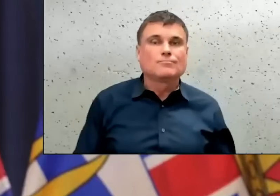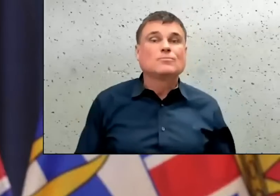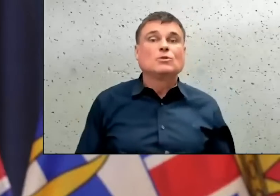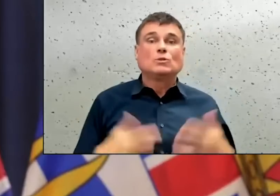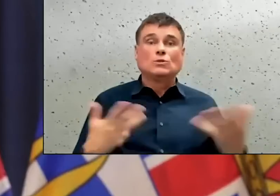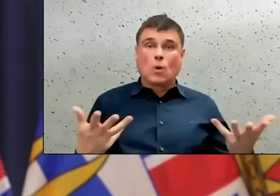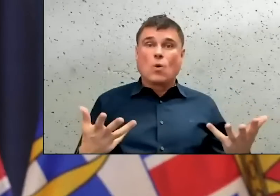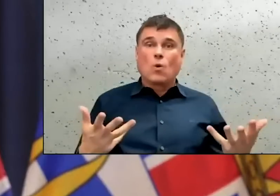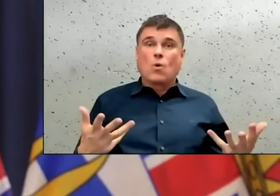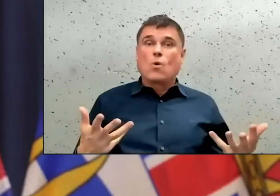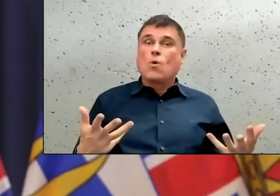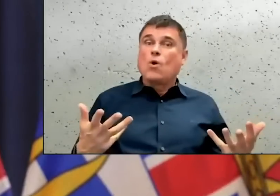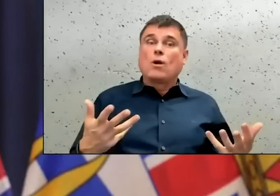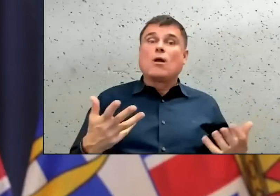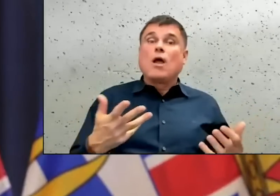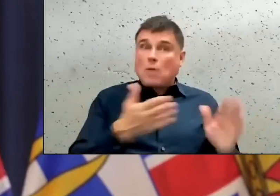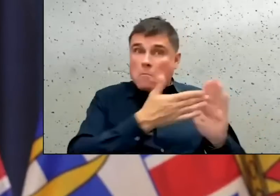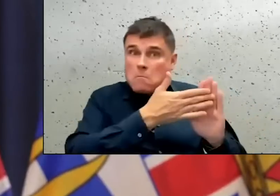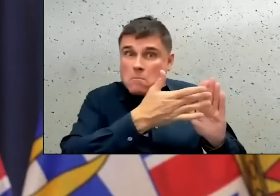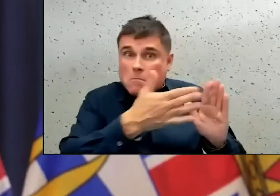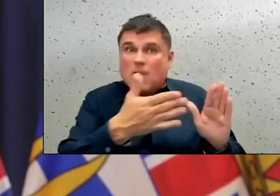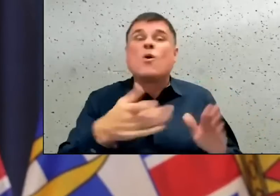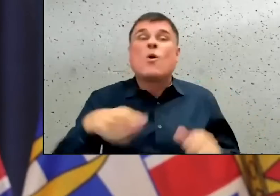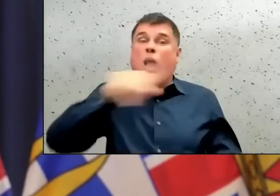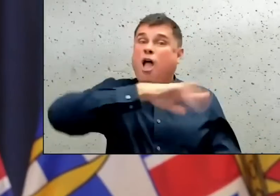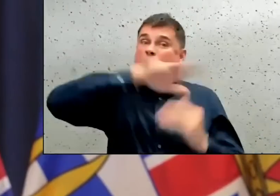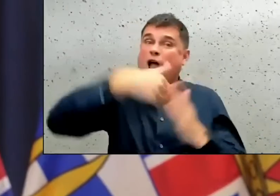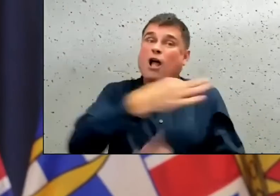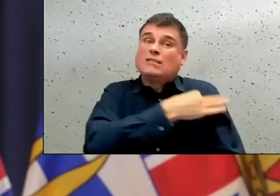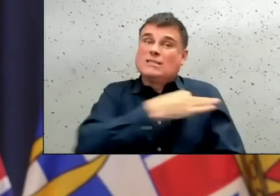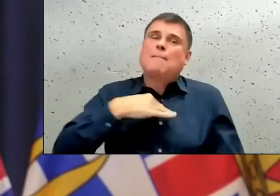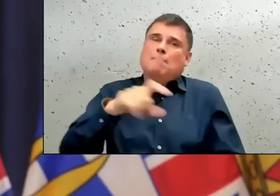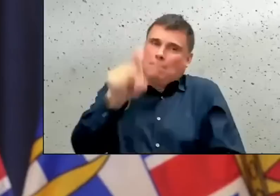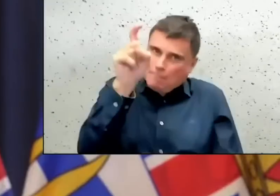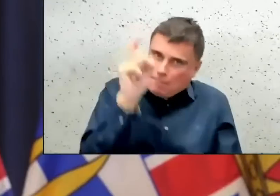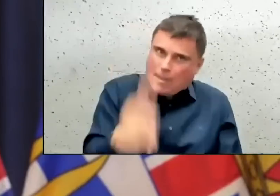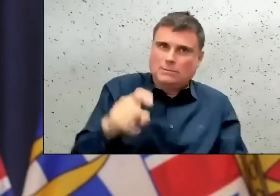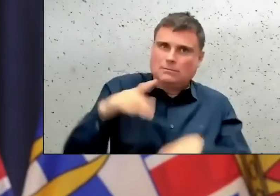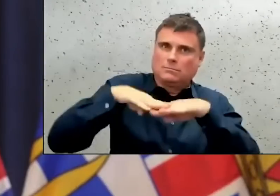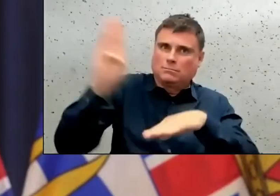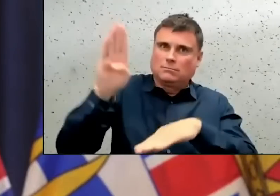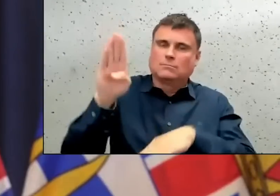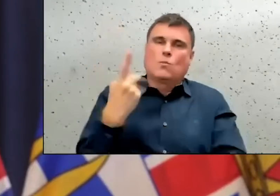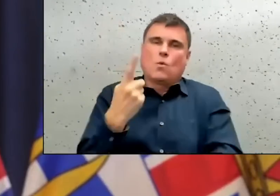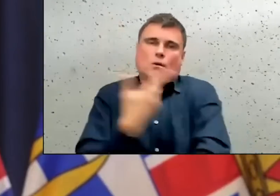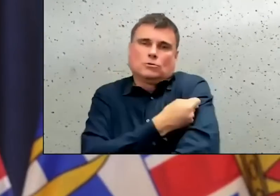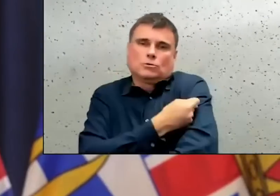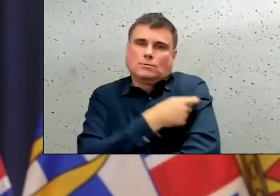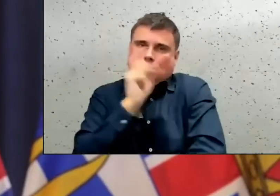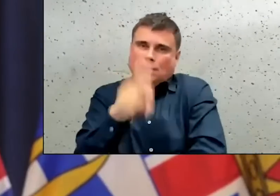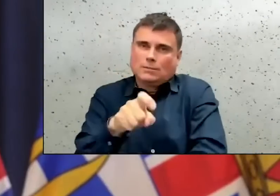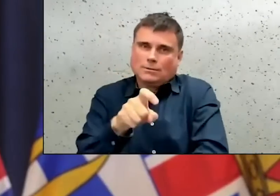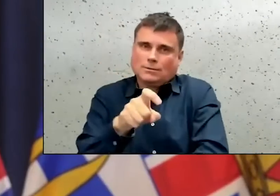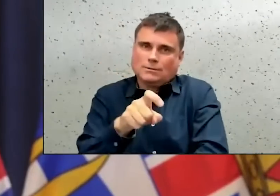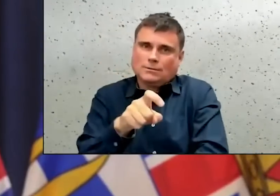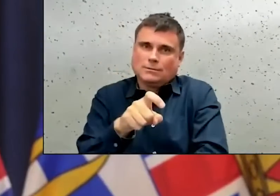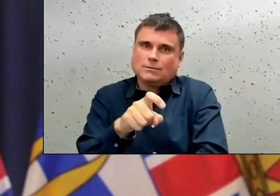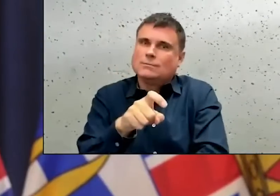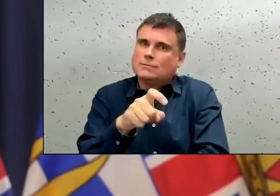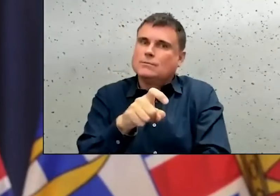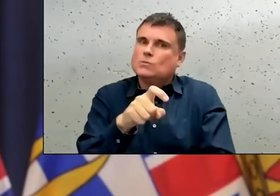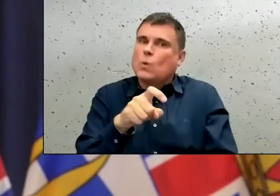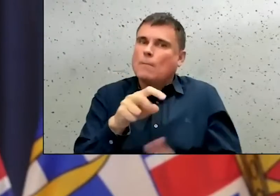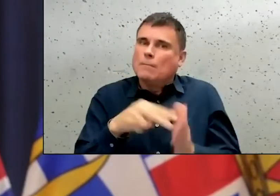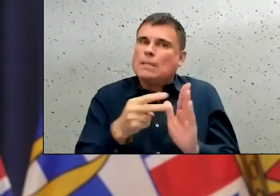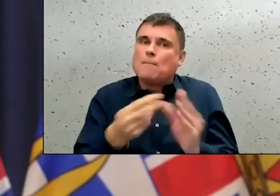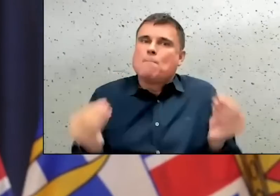assisted living to be vaccinated, and that is going very well. It's that extra layer of protection, but we've also recognized the